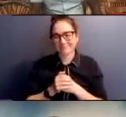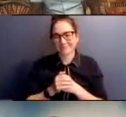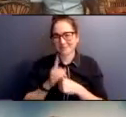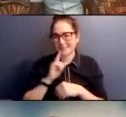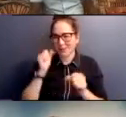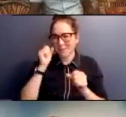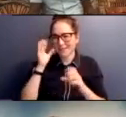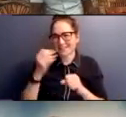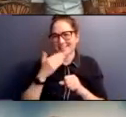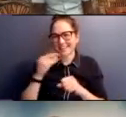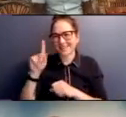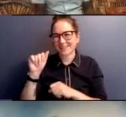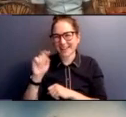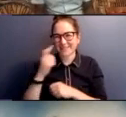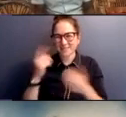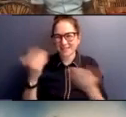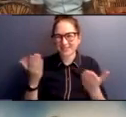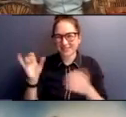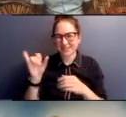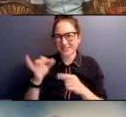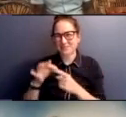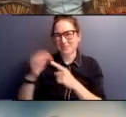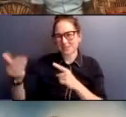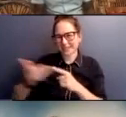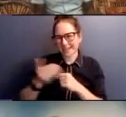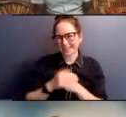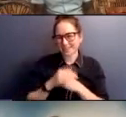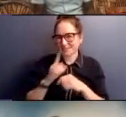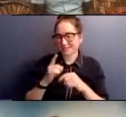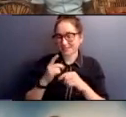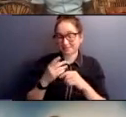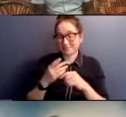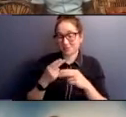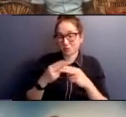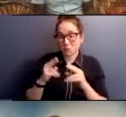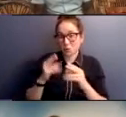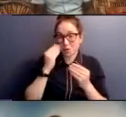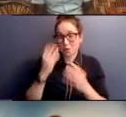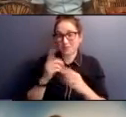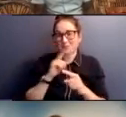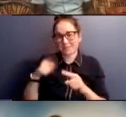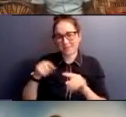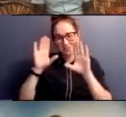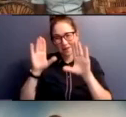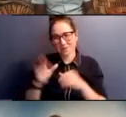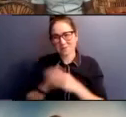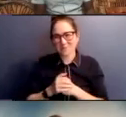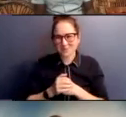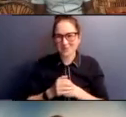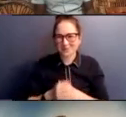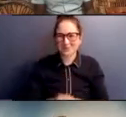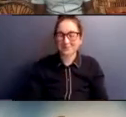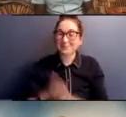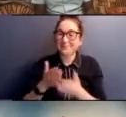amazing. Thank you, Kate, for being here too as our special guest on such short notice. You all are really incredible. All